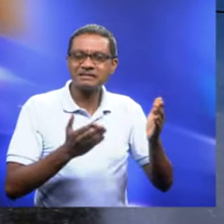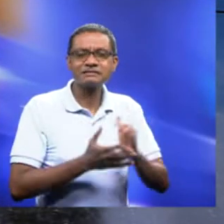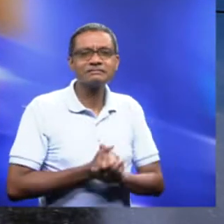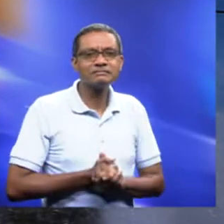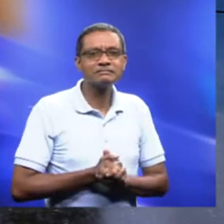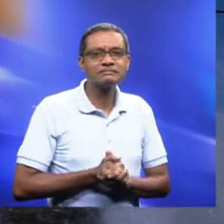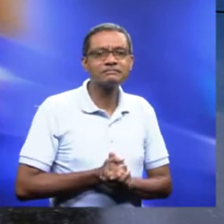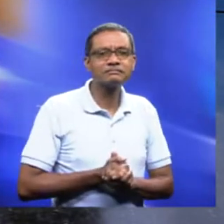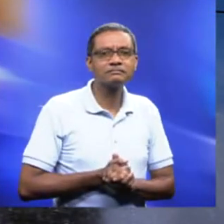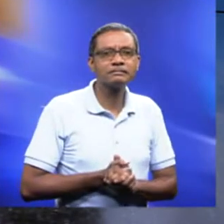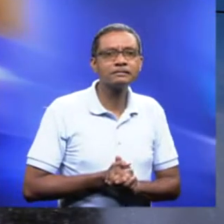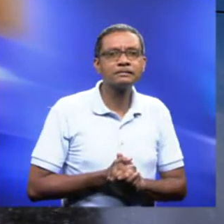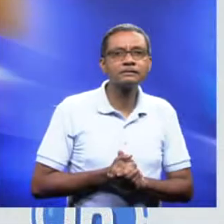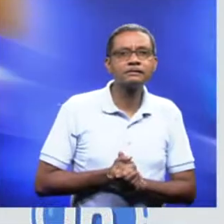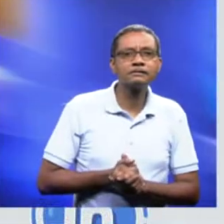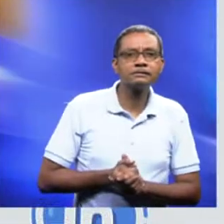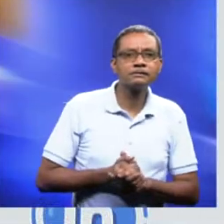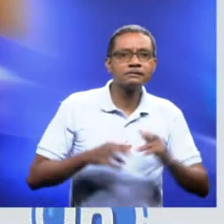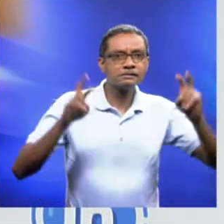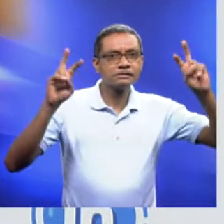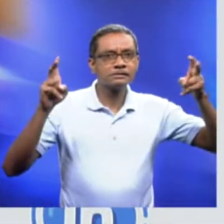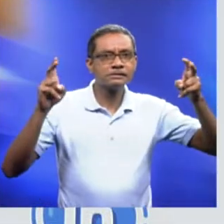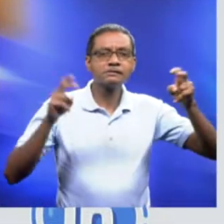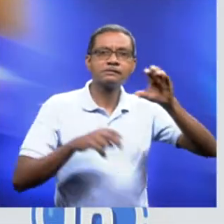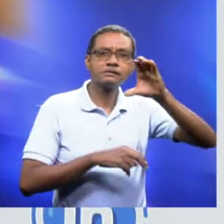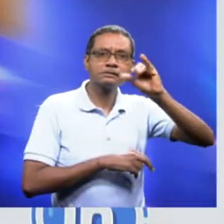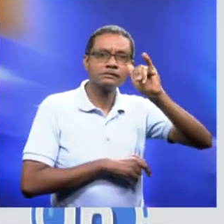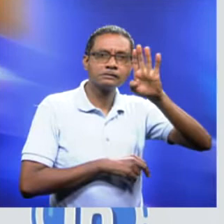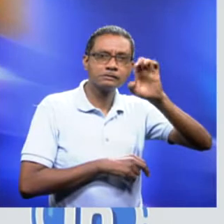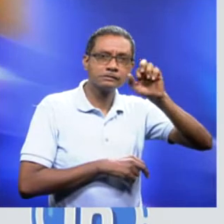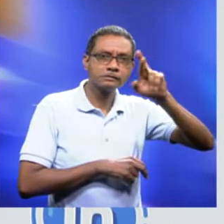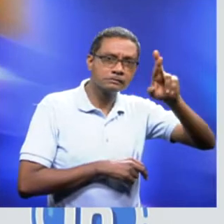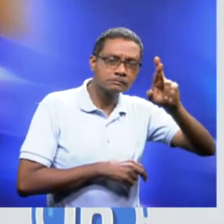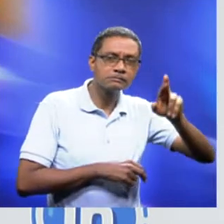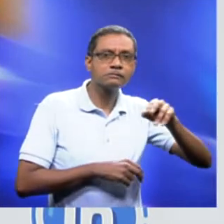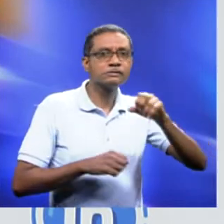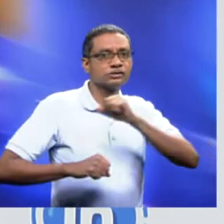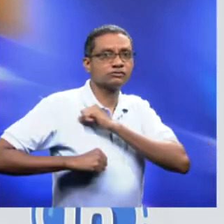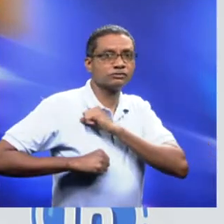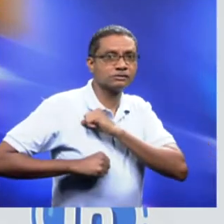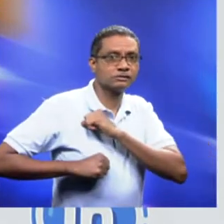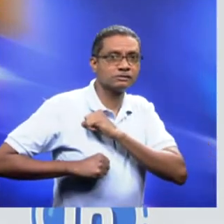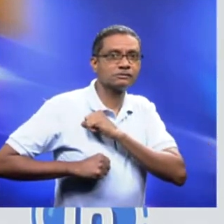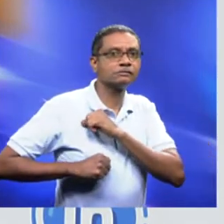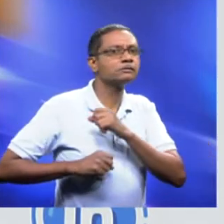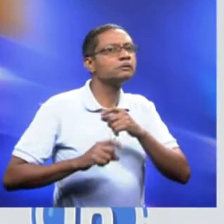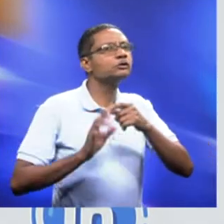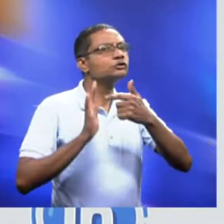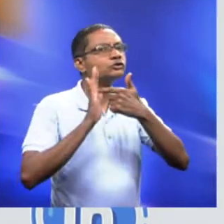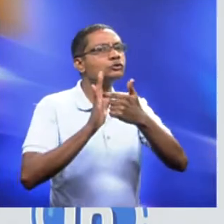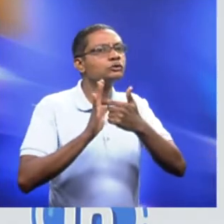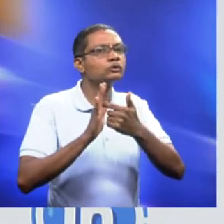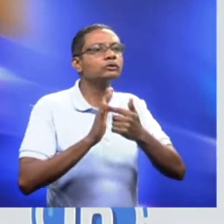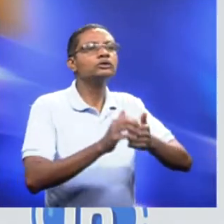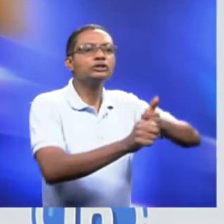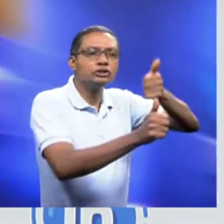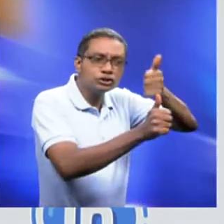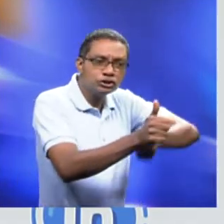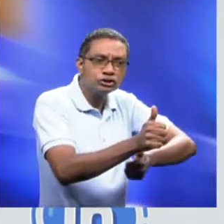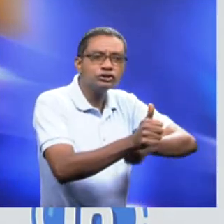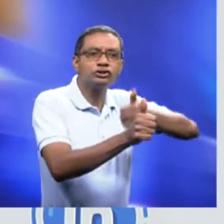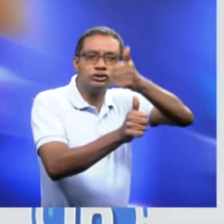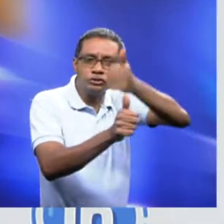presentation is cybersecurity, and there is a responsibility on the part of the